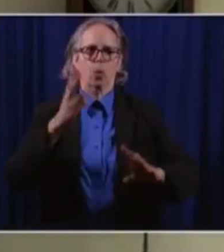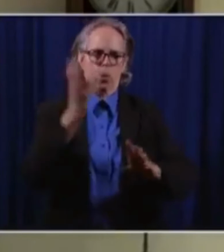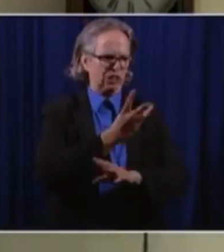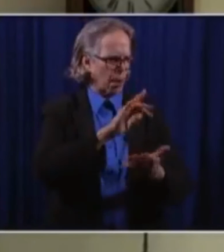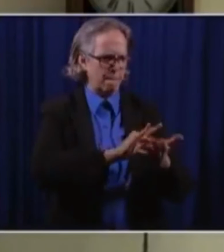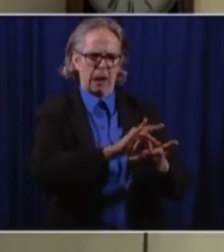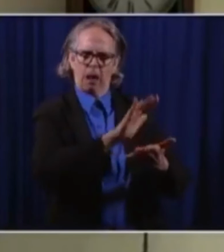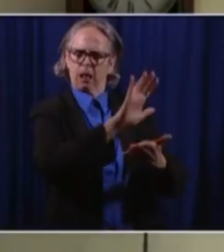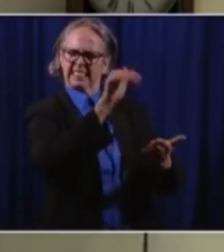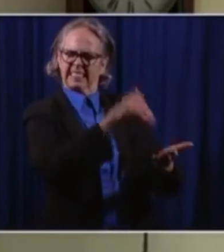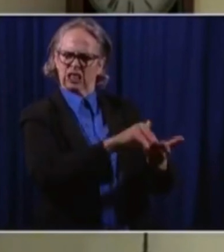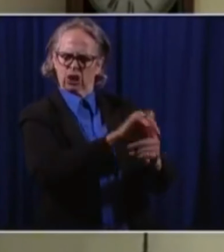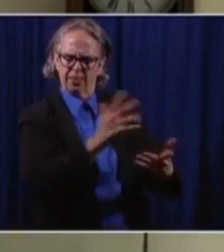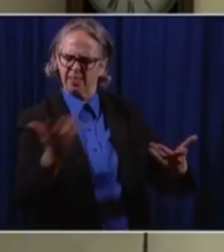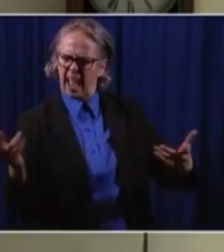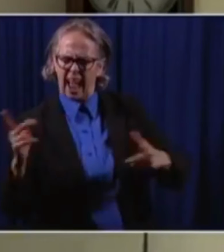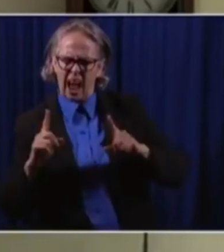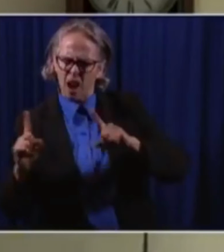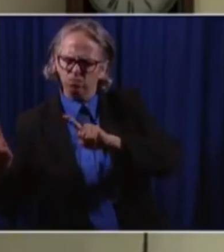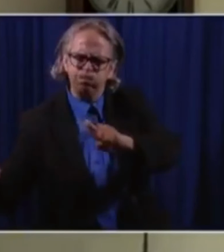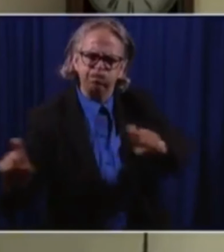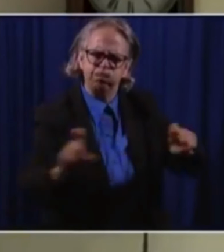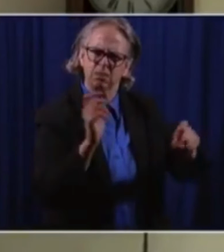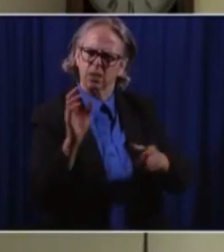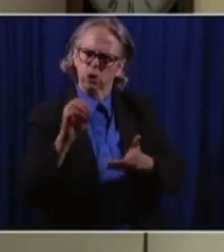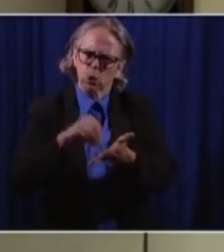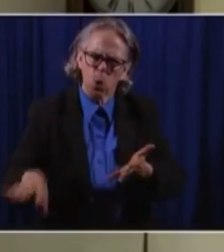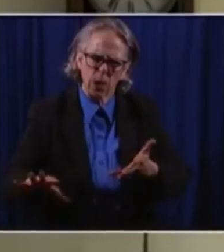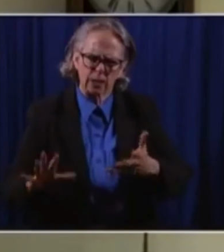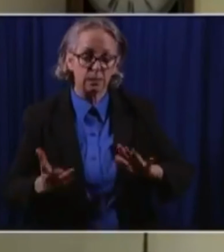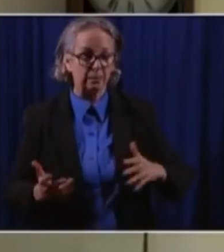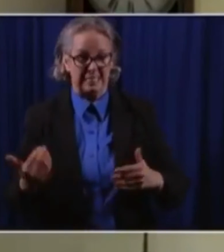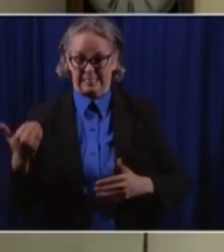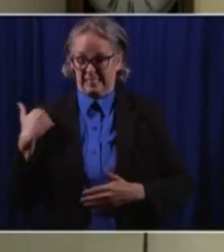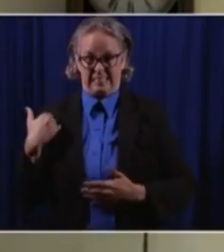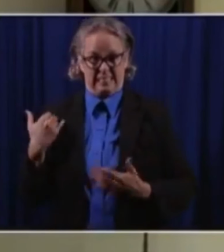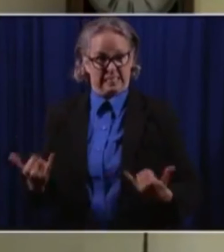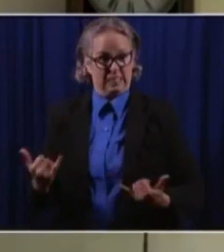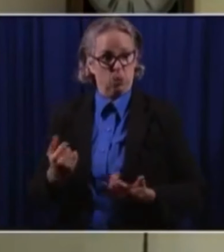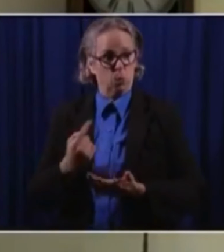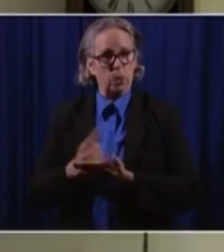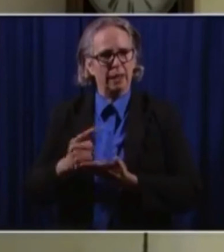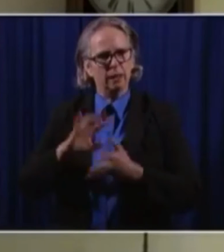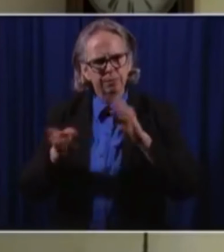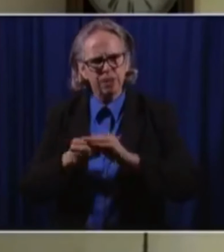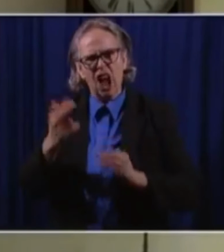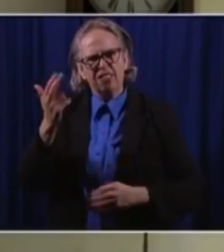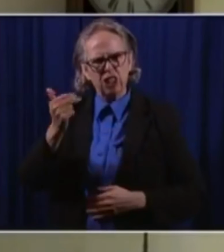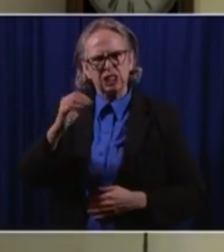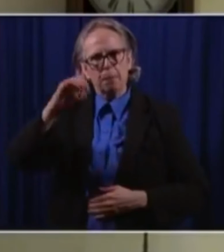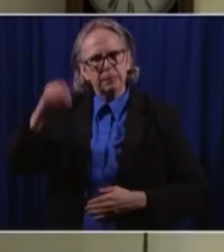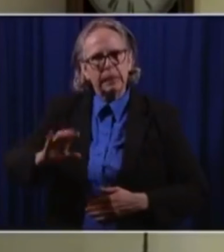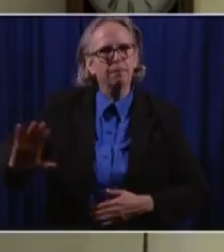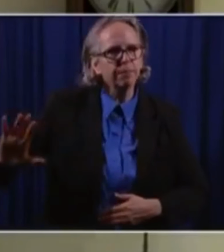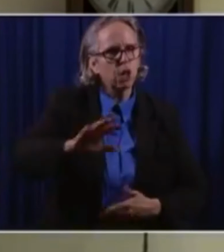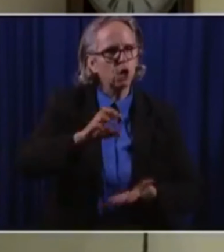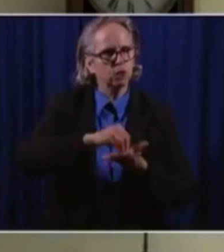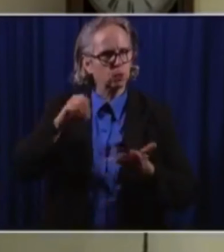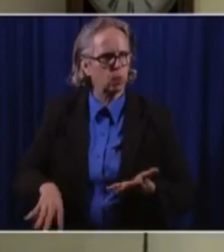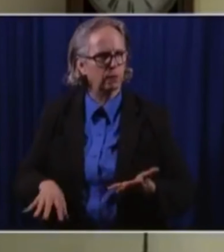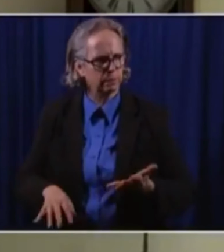past week, they tested 13% of their on-campus students, and they have a positivity rate after having come back